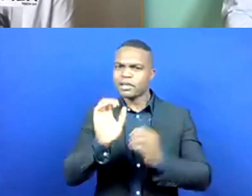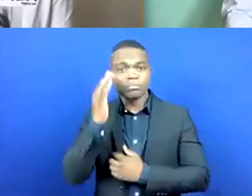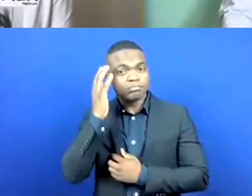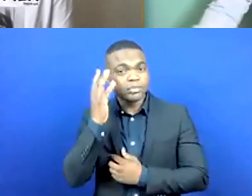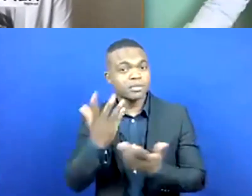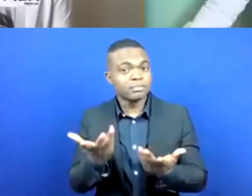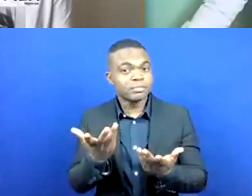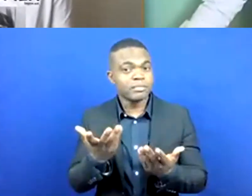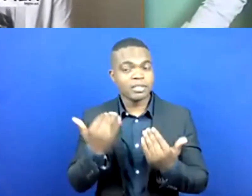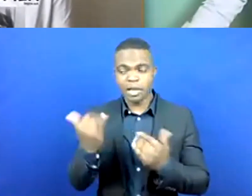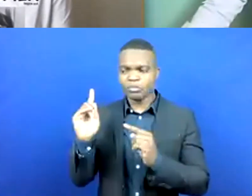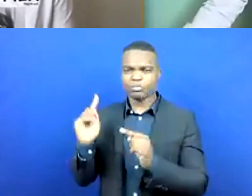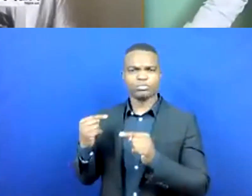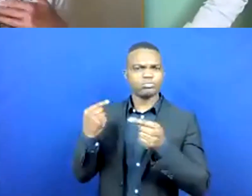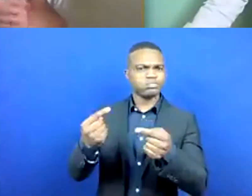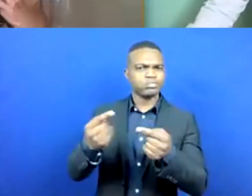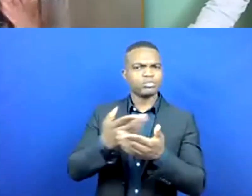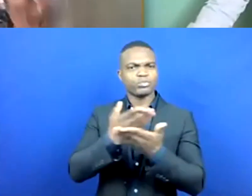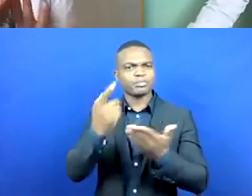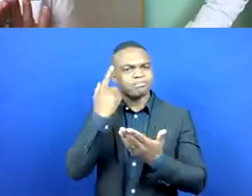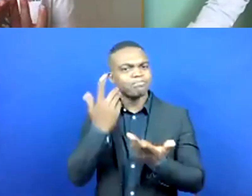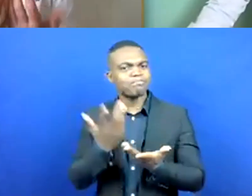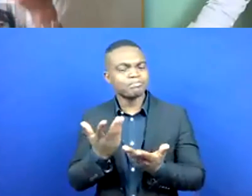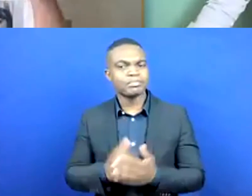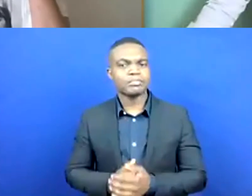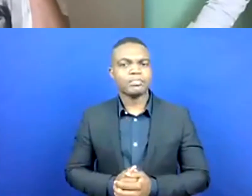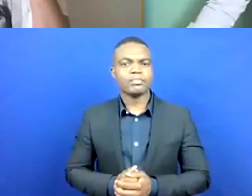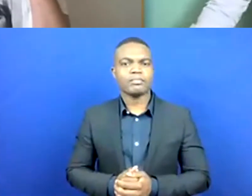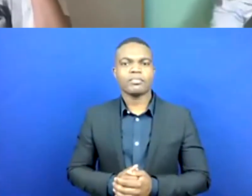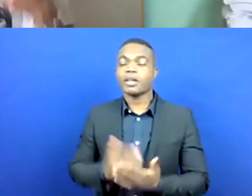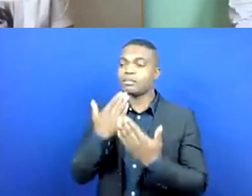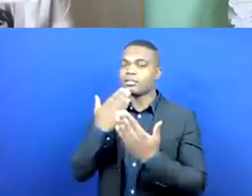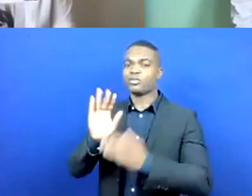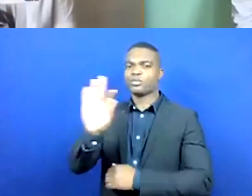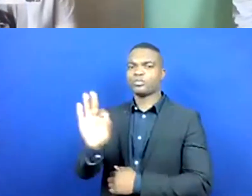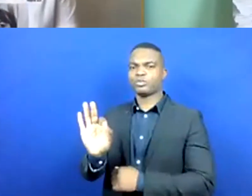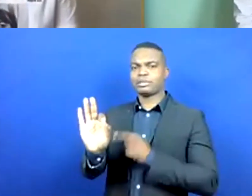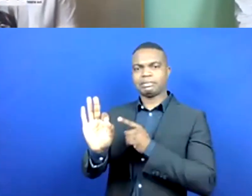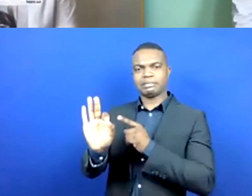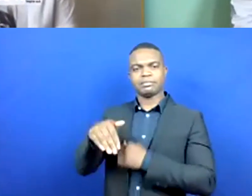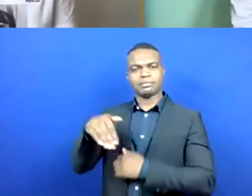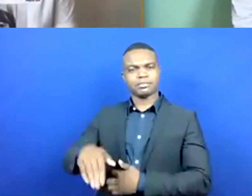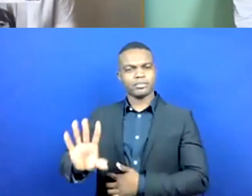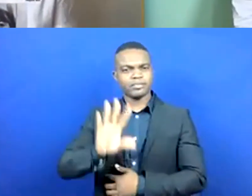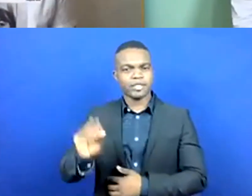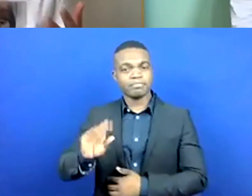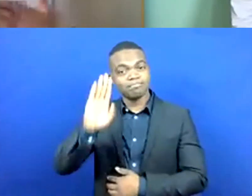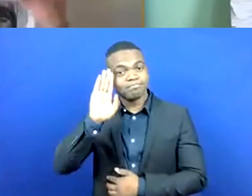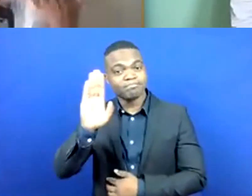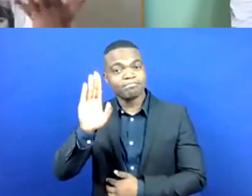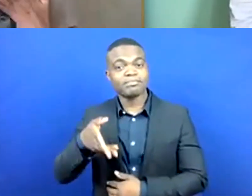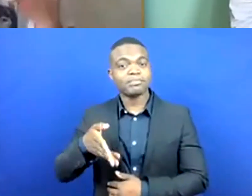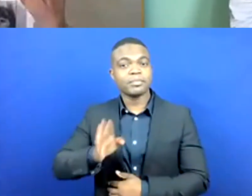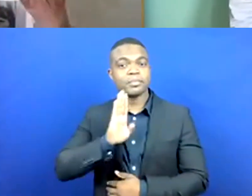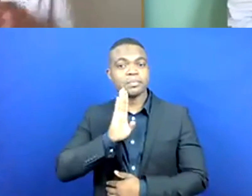they look at interpreting as a service provision, So I think it's crucial to do this kind